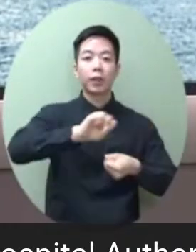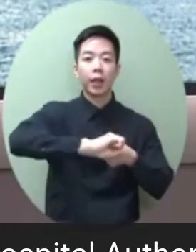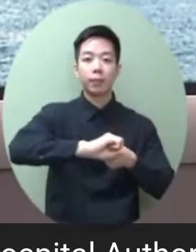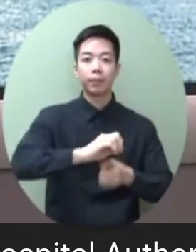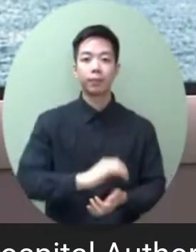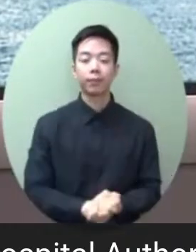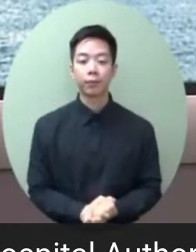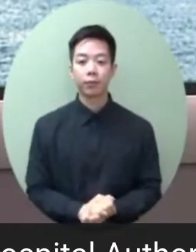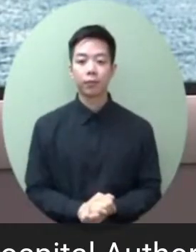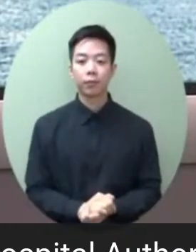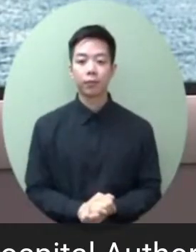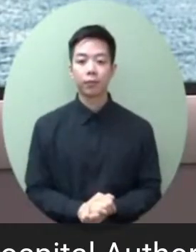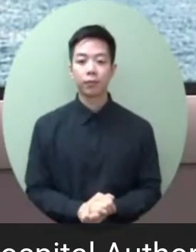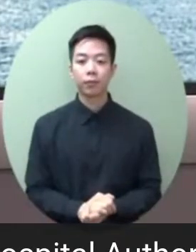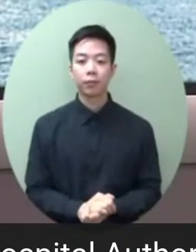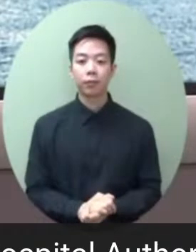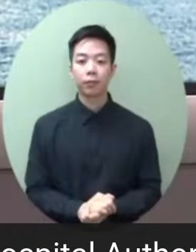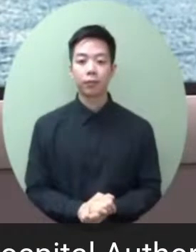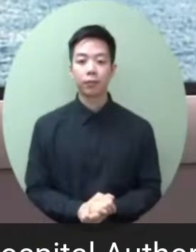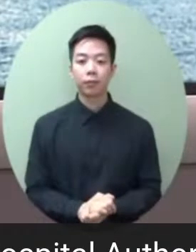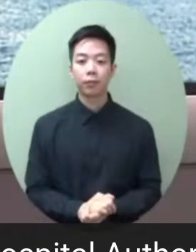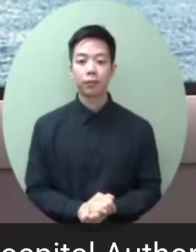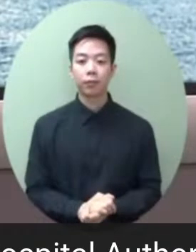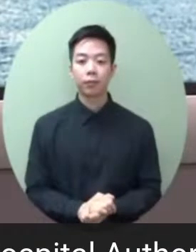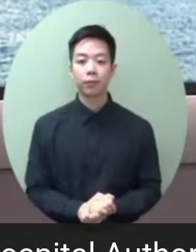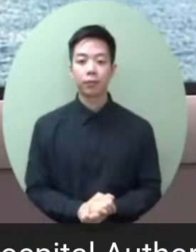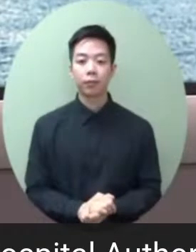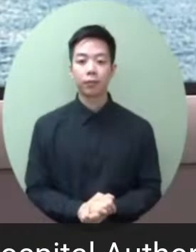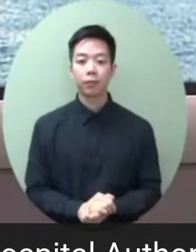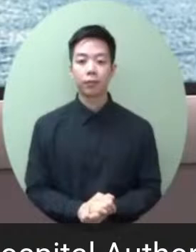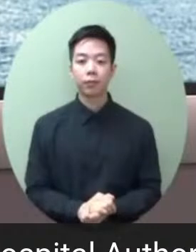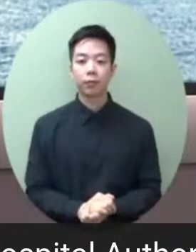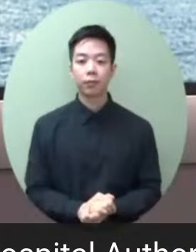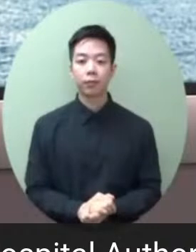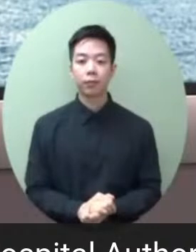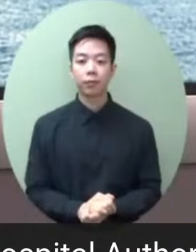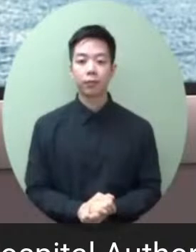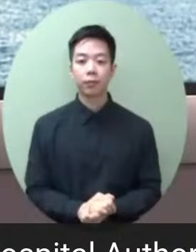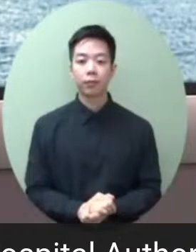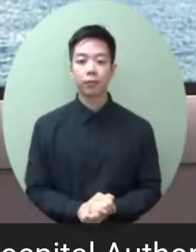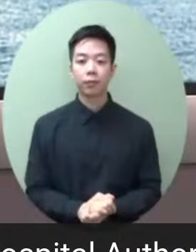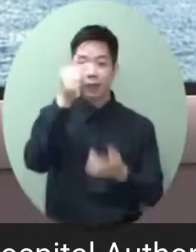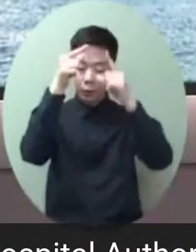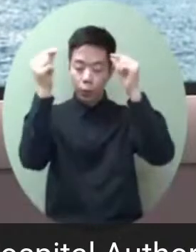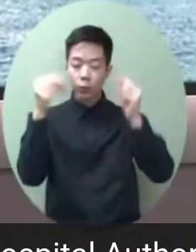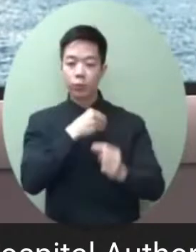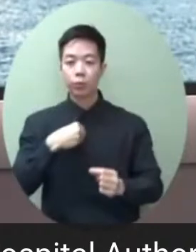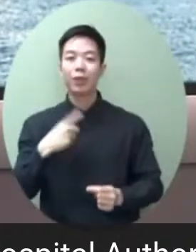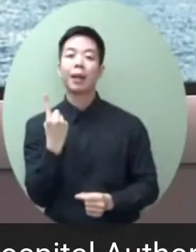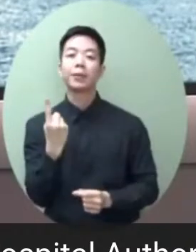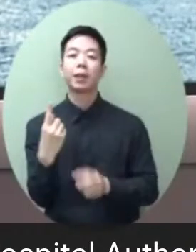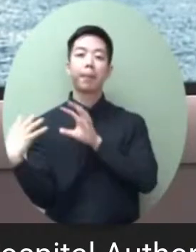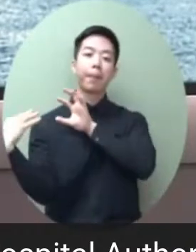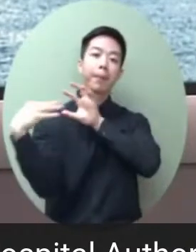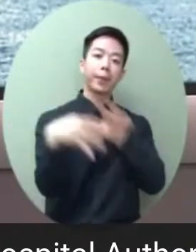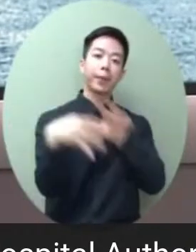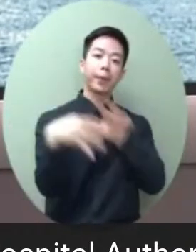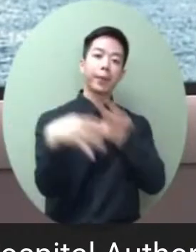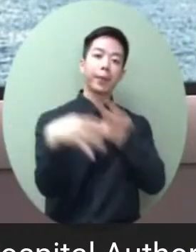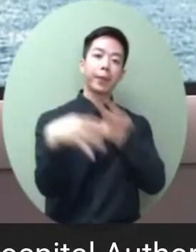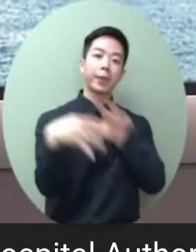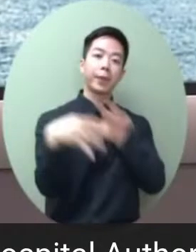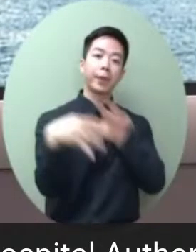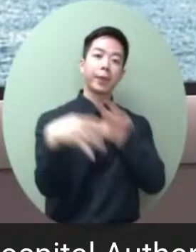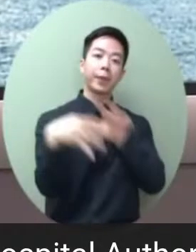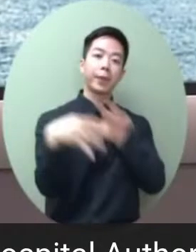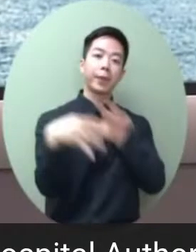isolation beds within a short time. We're also redeploying the manpower. As soon as the space are ready, our medical personnel will be stationed